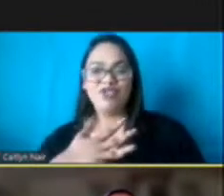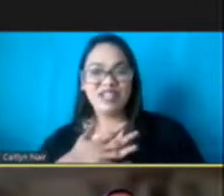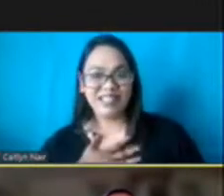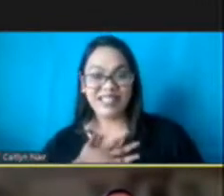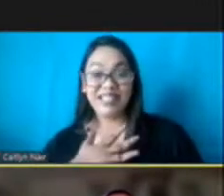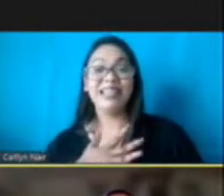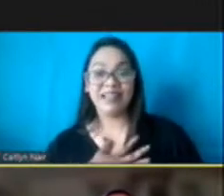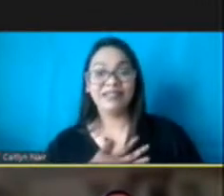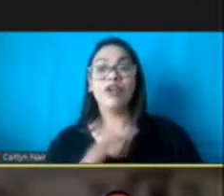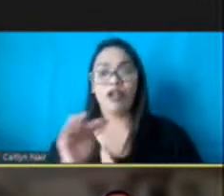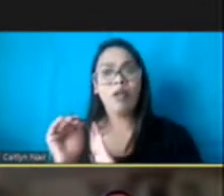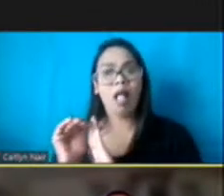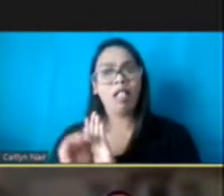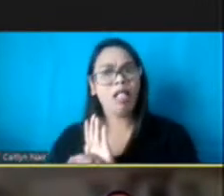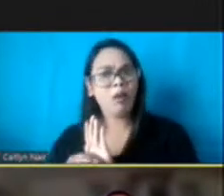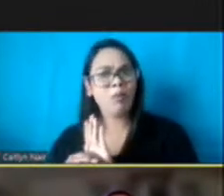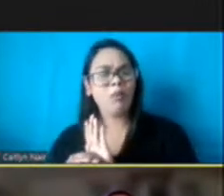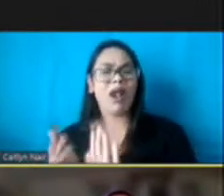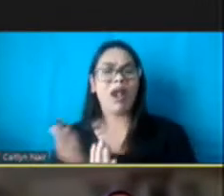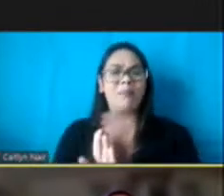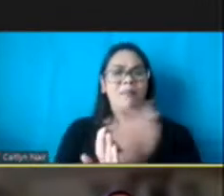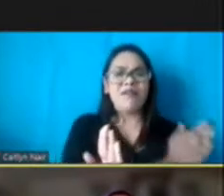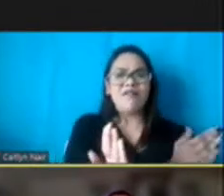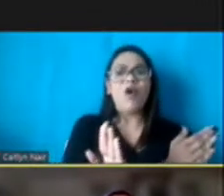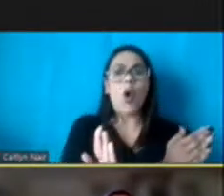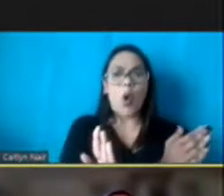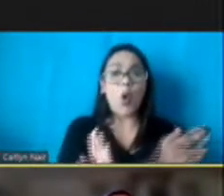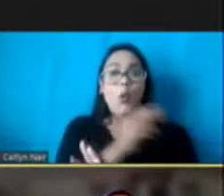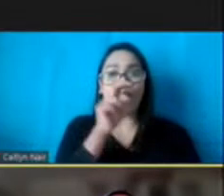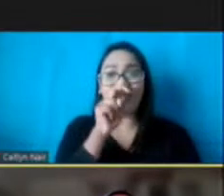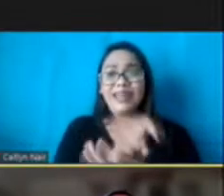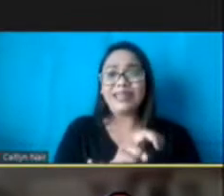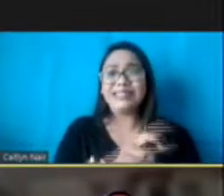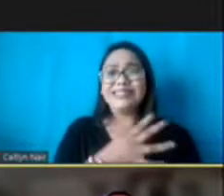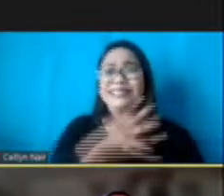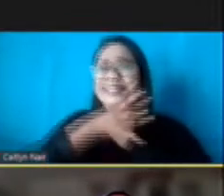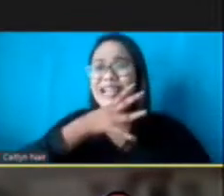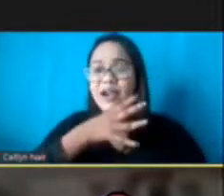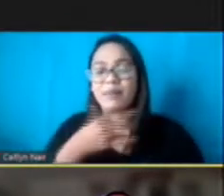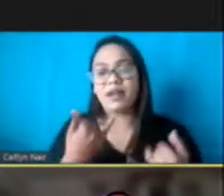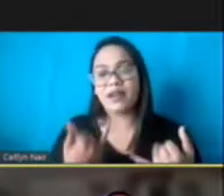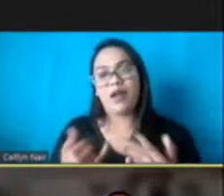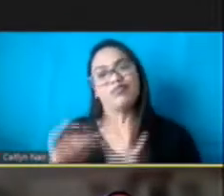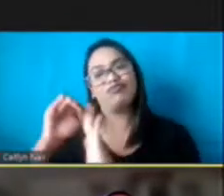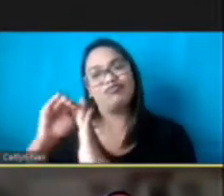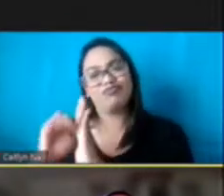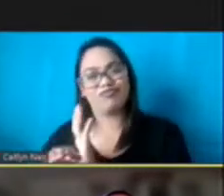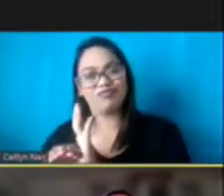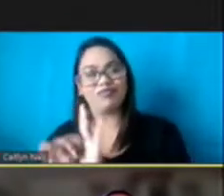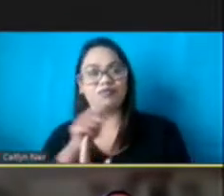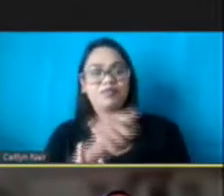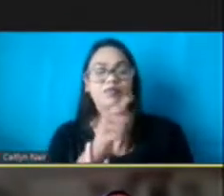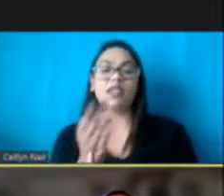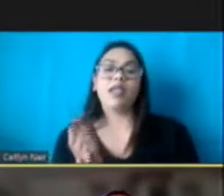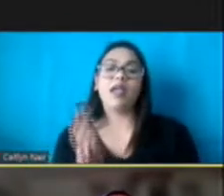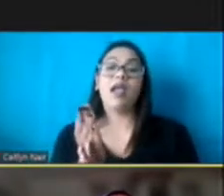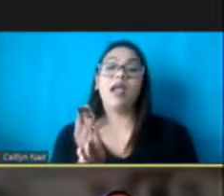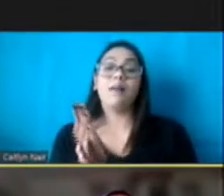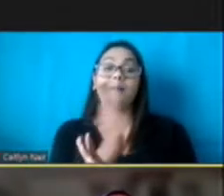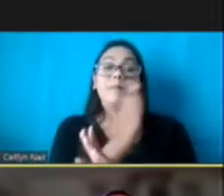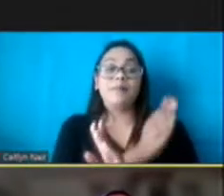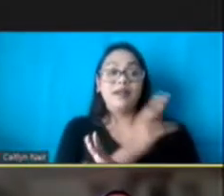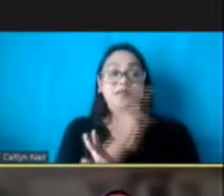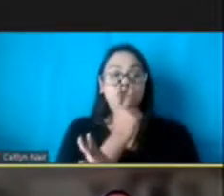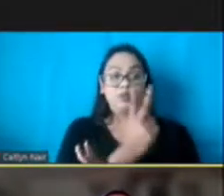wave periods. And that's similar in the public and the private sector. Similar to the previous graph, this is the percentage of COVID admissions